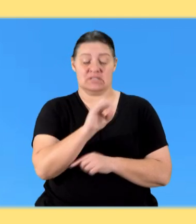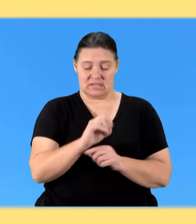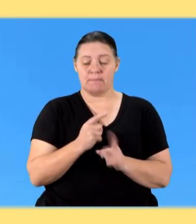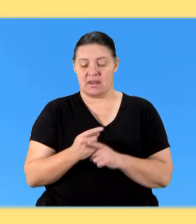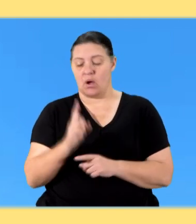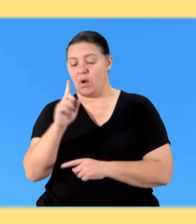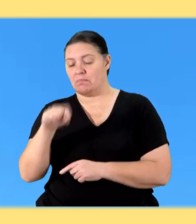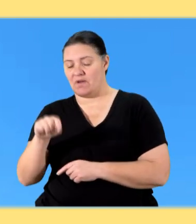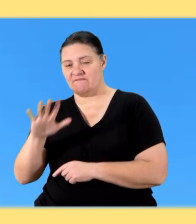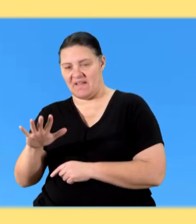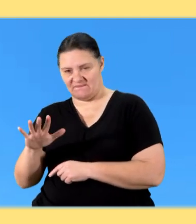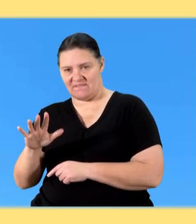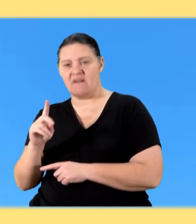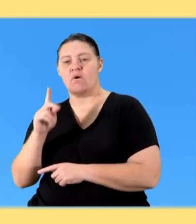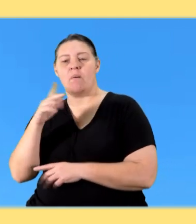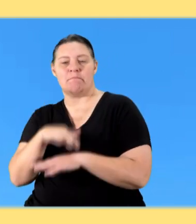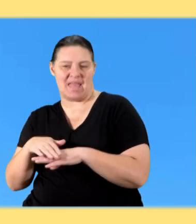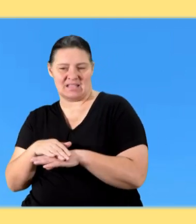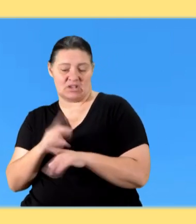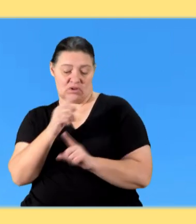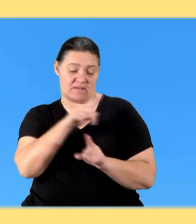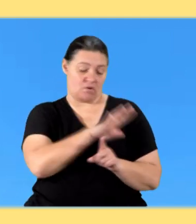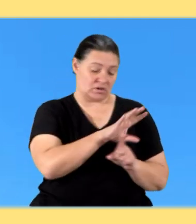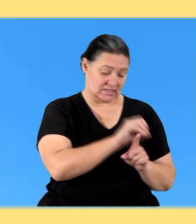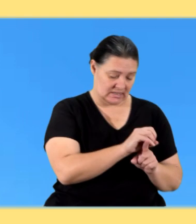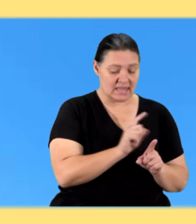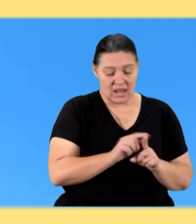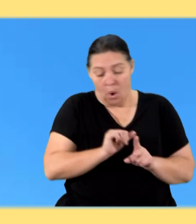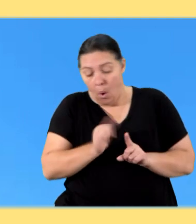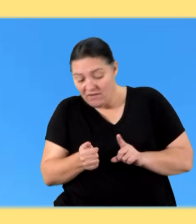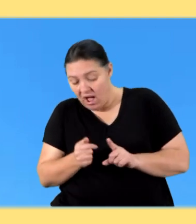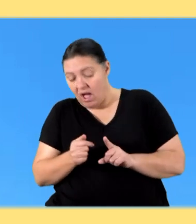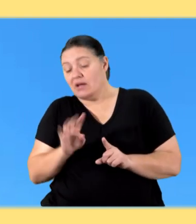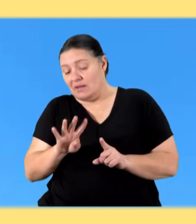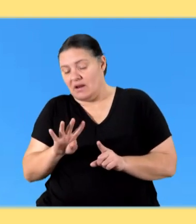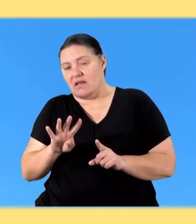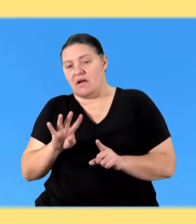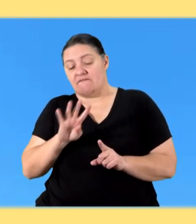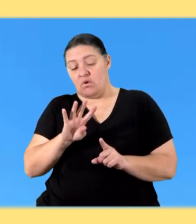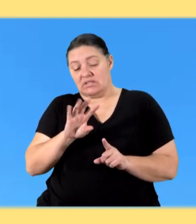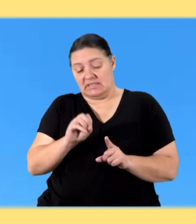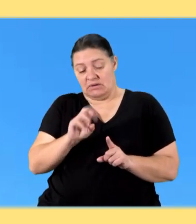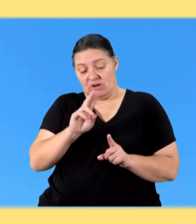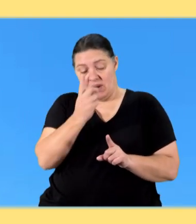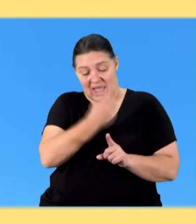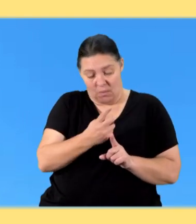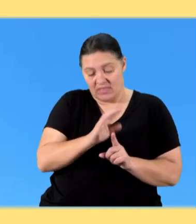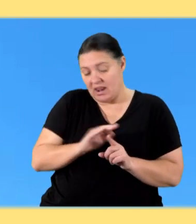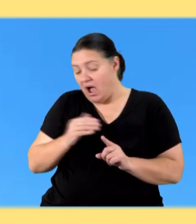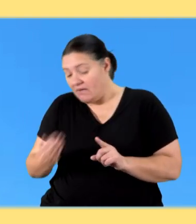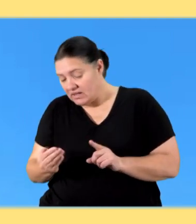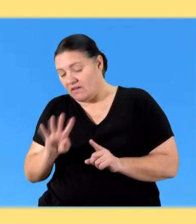at an overtime rate of 1.5 times the basic rate. The basic rate for all workers is 40 Rand per